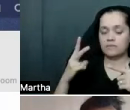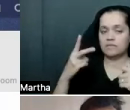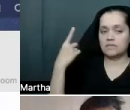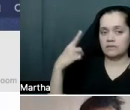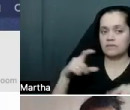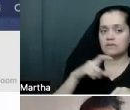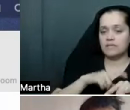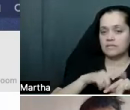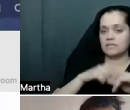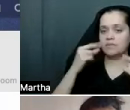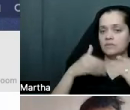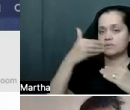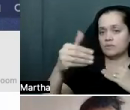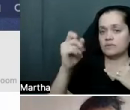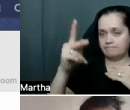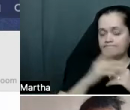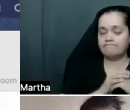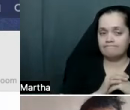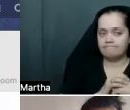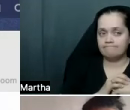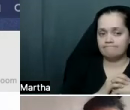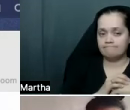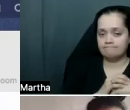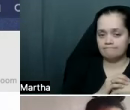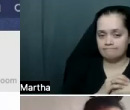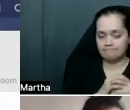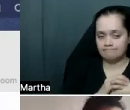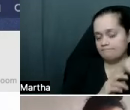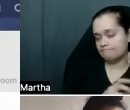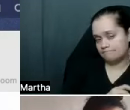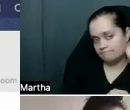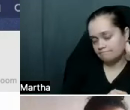time and what we do next. All right, so